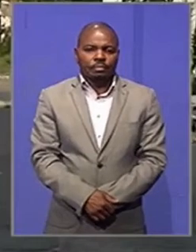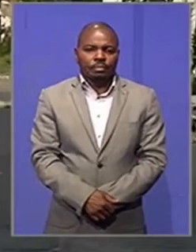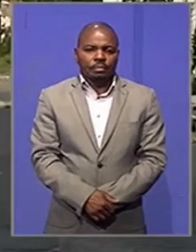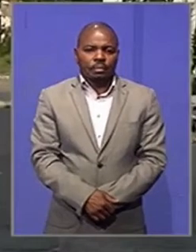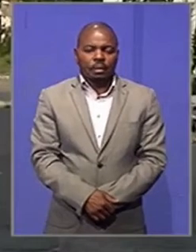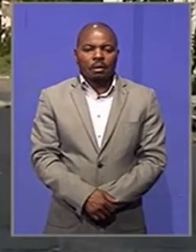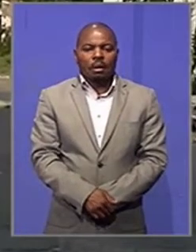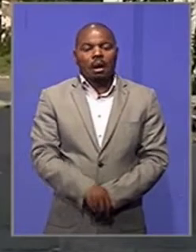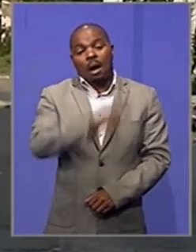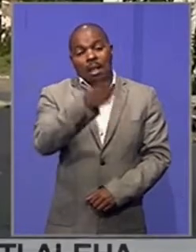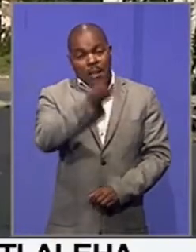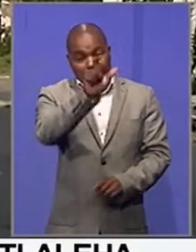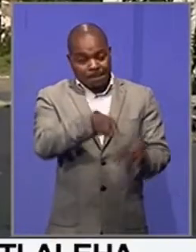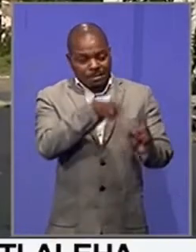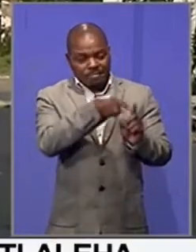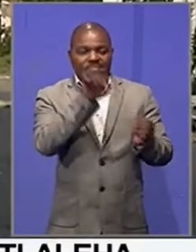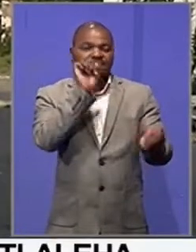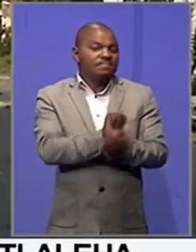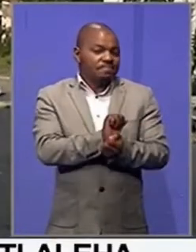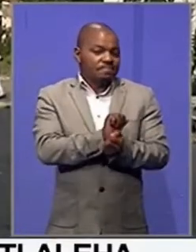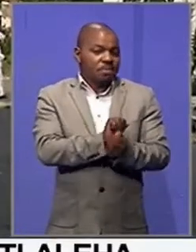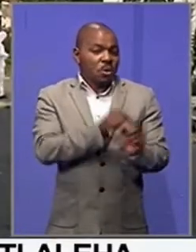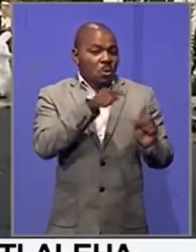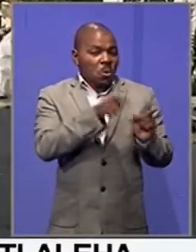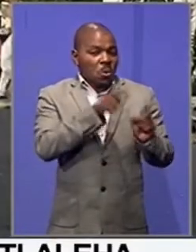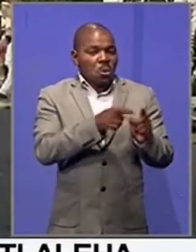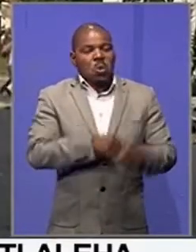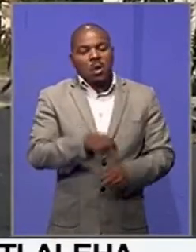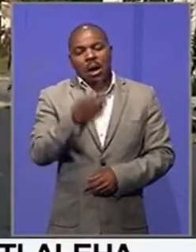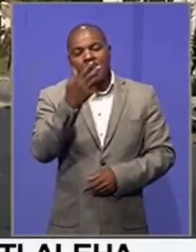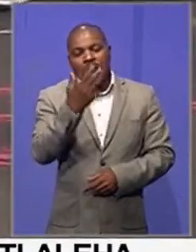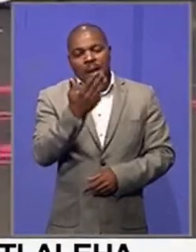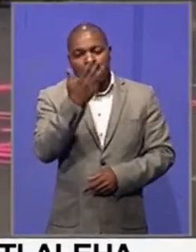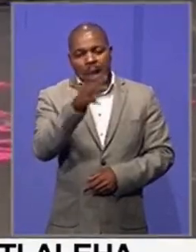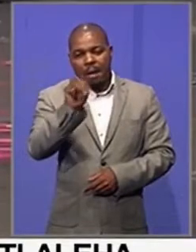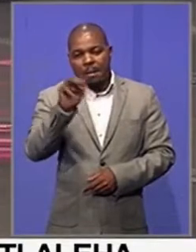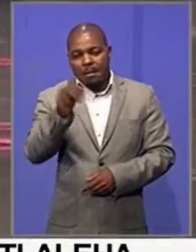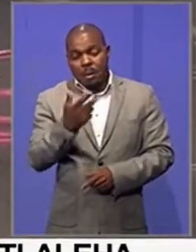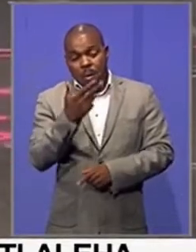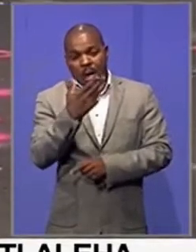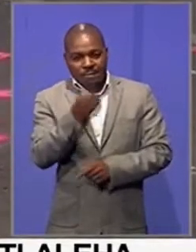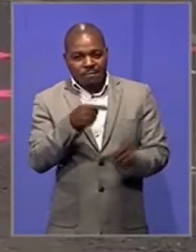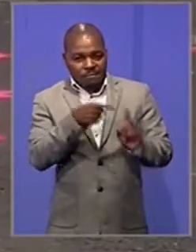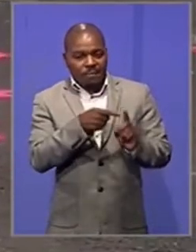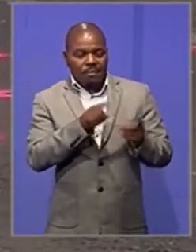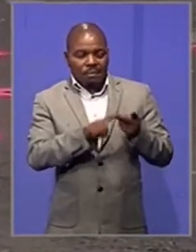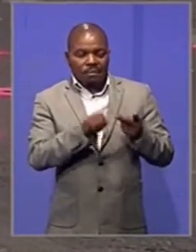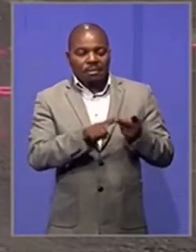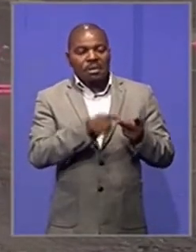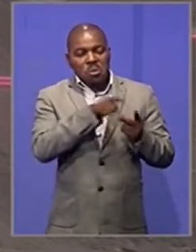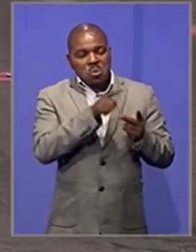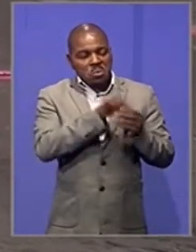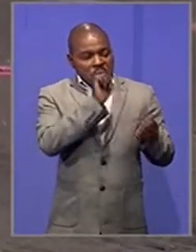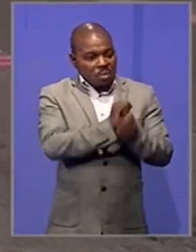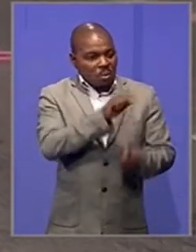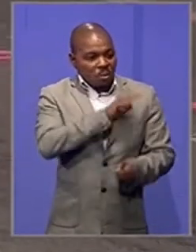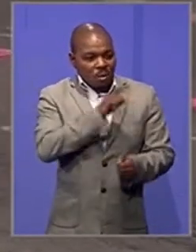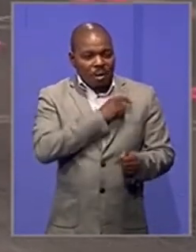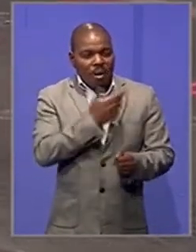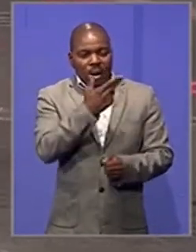go tshwere gape Mmelaellwa yo mongwe mme o fitlhetswe ka tlhobolo ya 9mm o lebaganwe ke ditatofatso tsa go tshola ditlhobolo tseo di seng